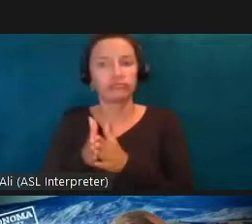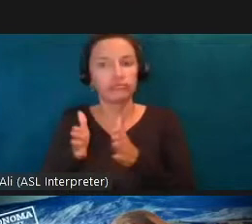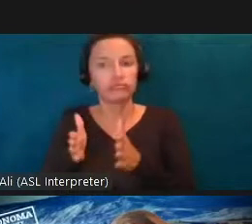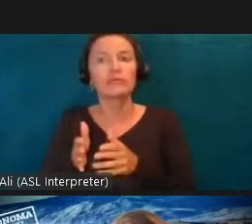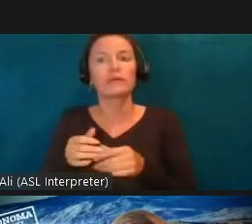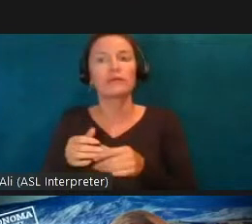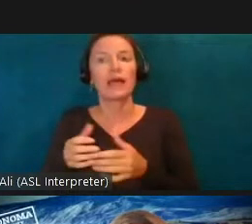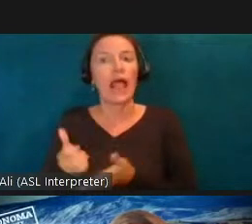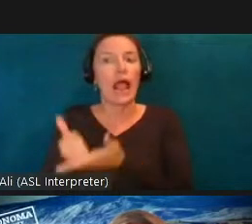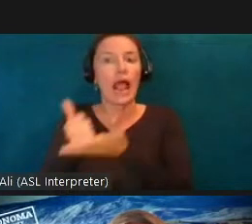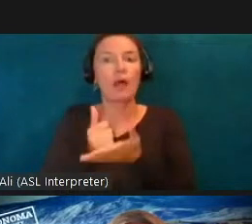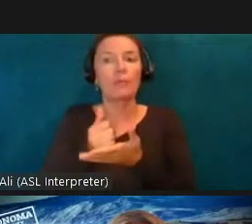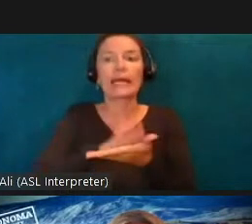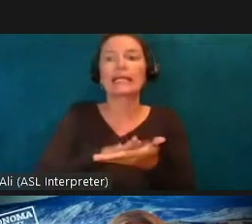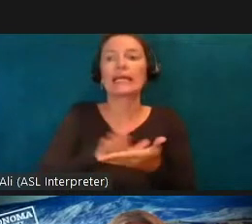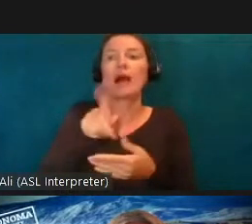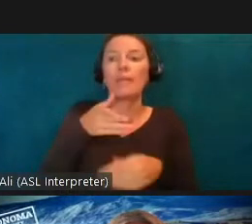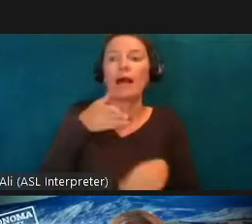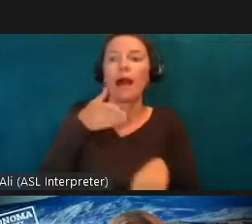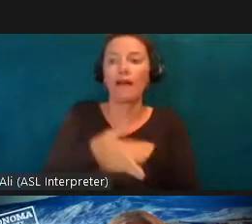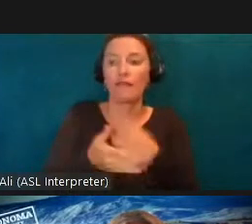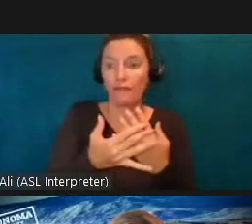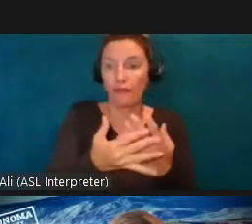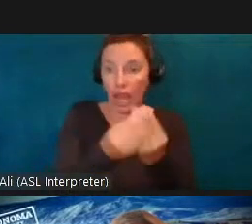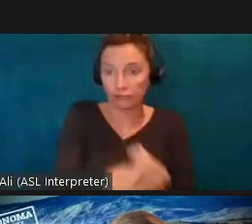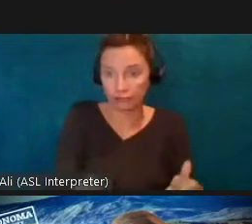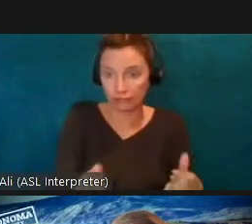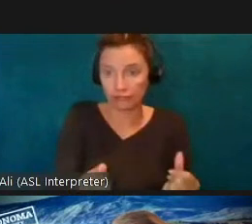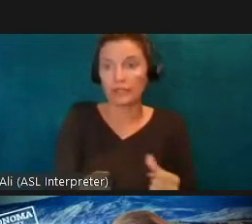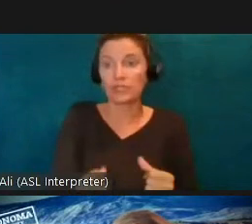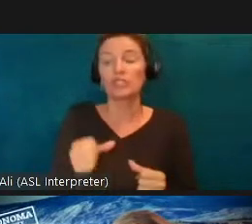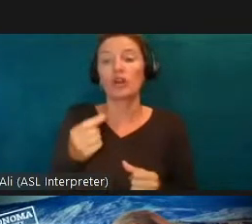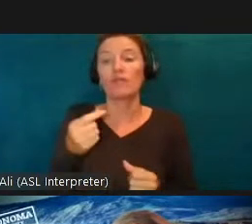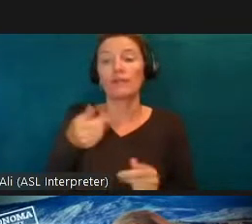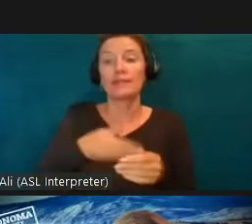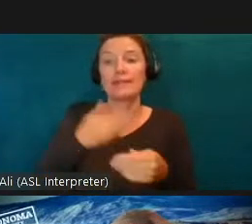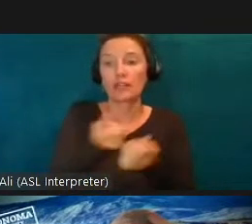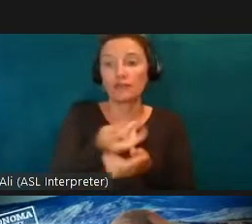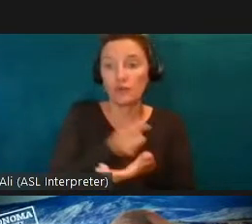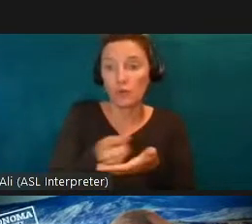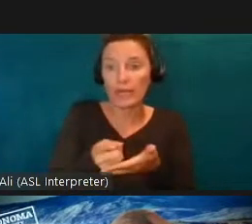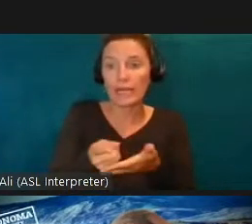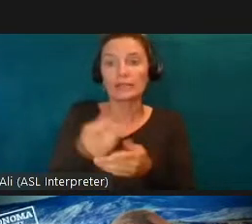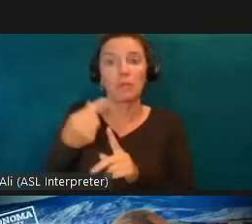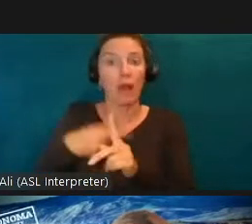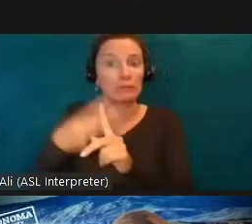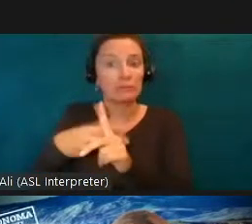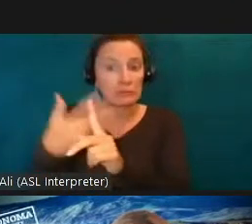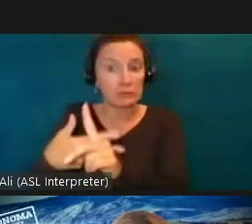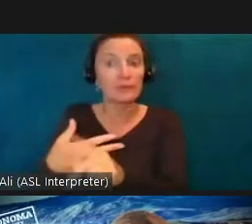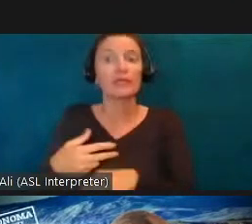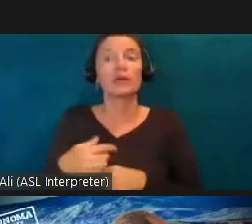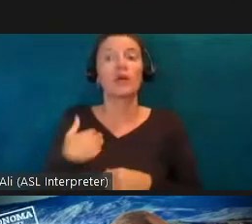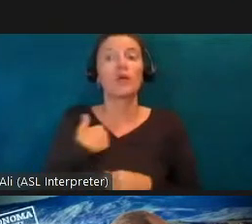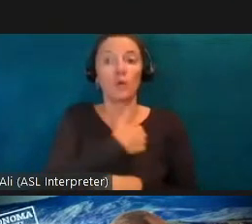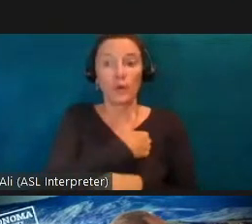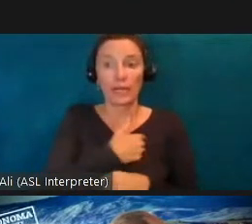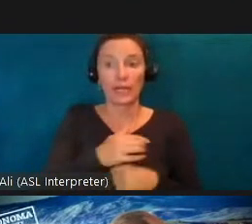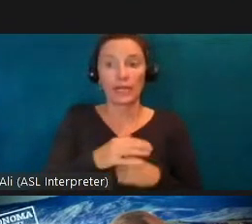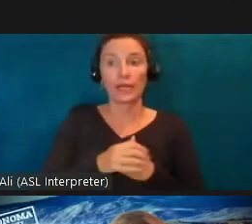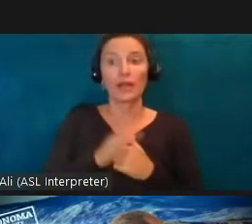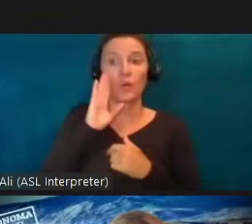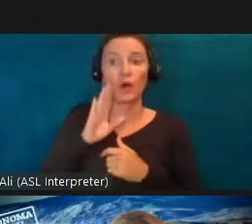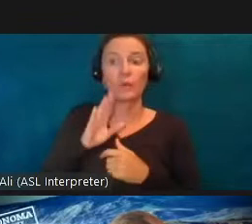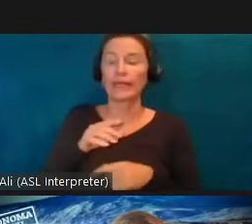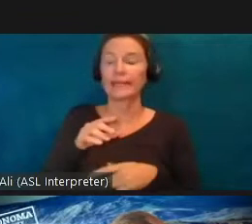is going to be critical as we move forward here in the next few weeks to several months. We are going to be lockstep with the County of Sonoma meeting